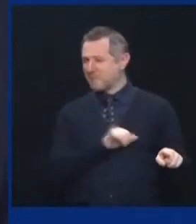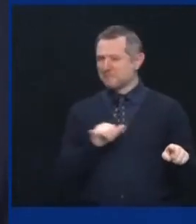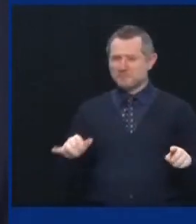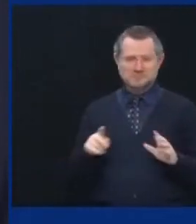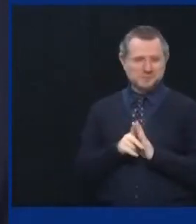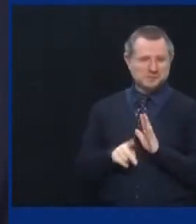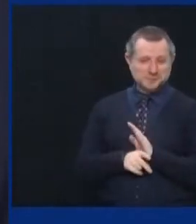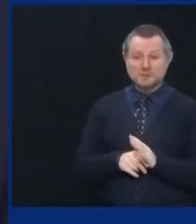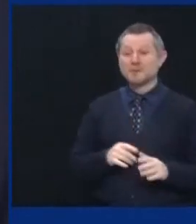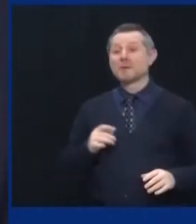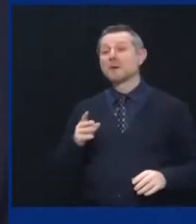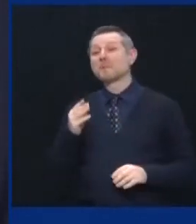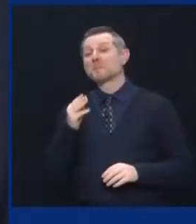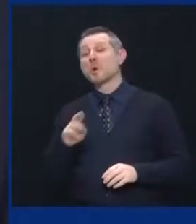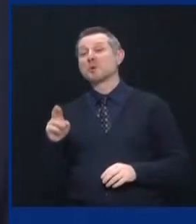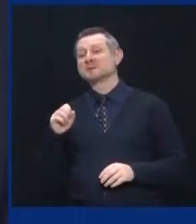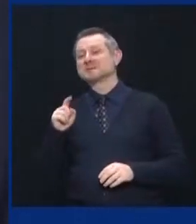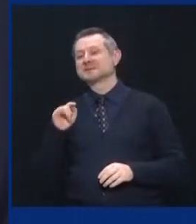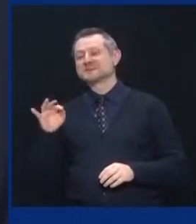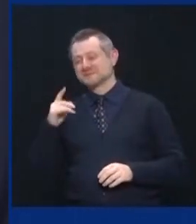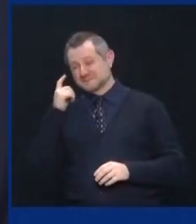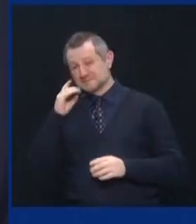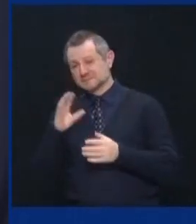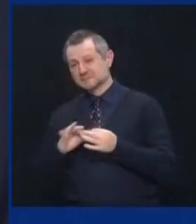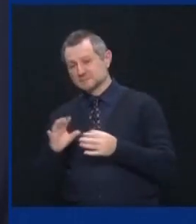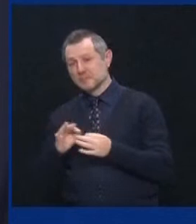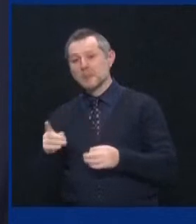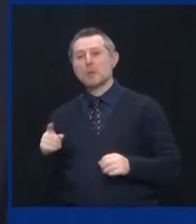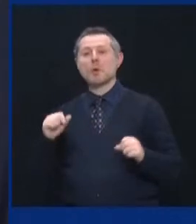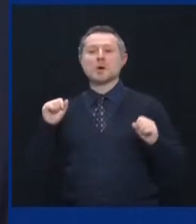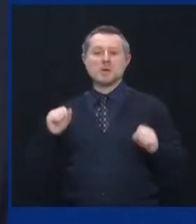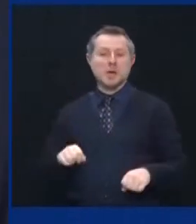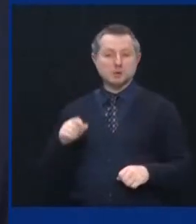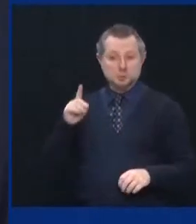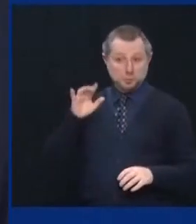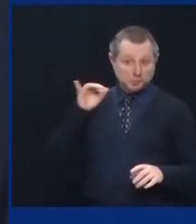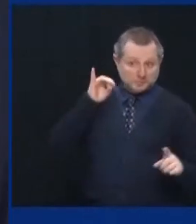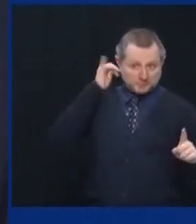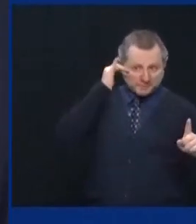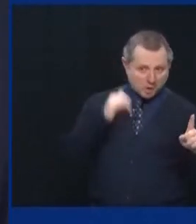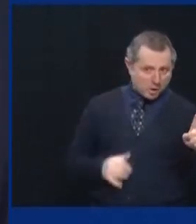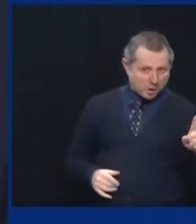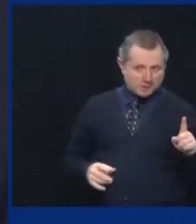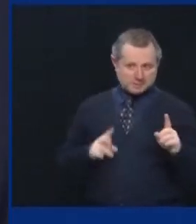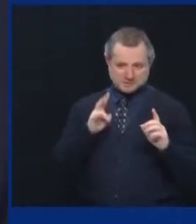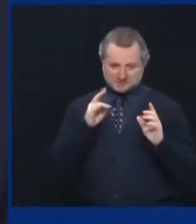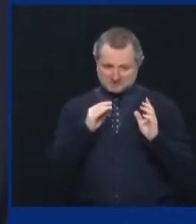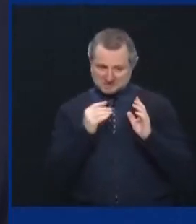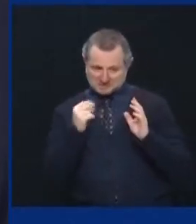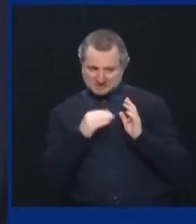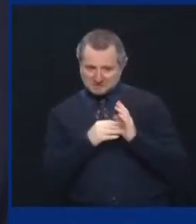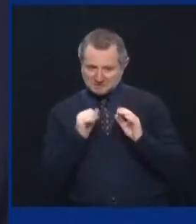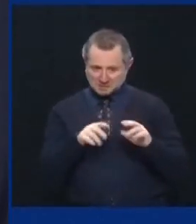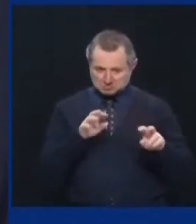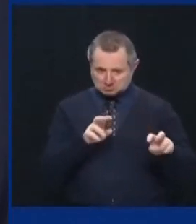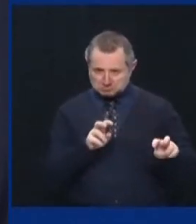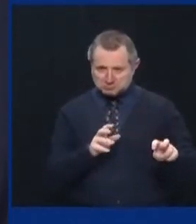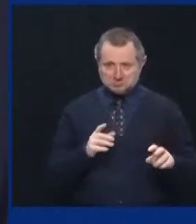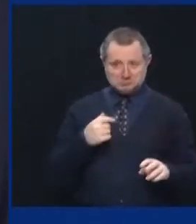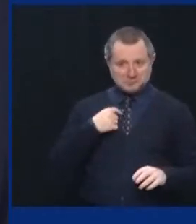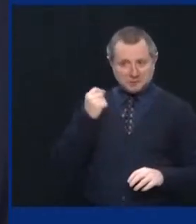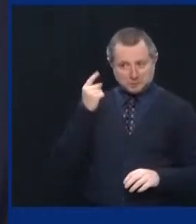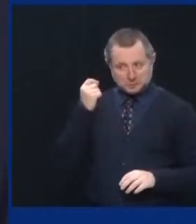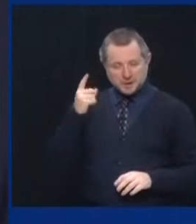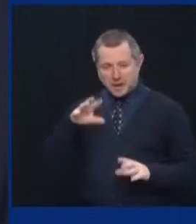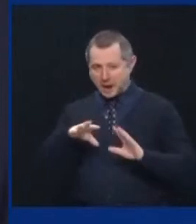he was going. If you can do it in Buffalo, 7,000 people, but it's outdoors and it's